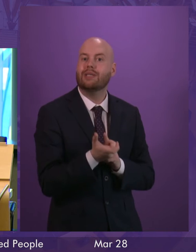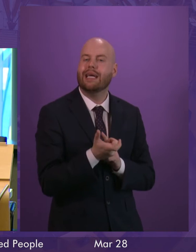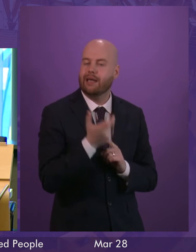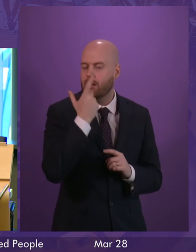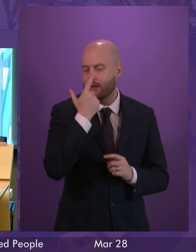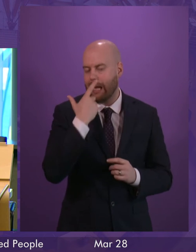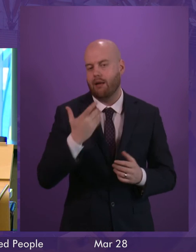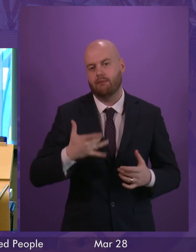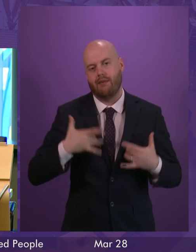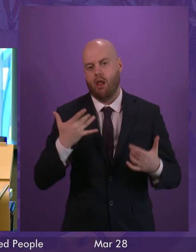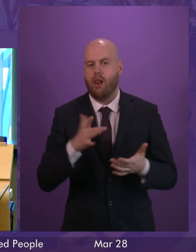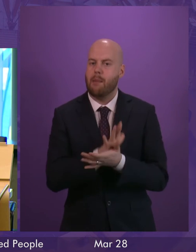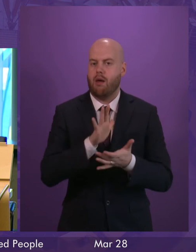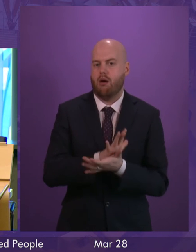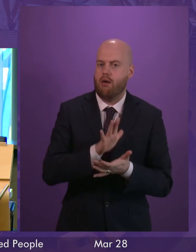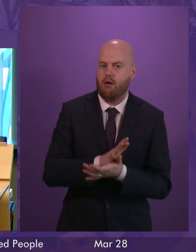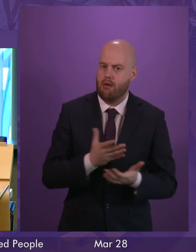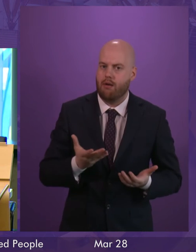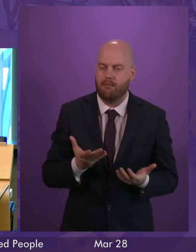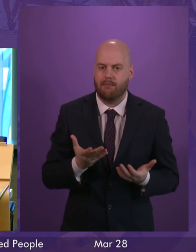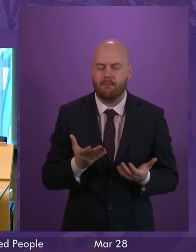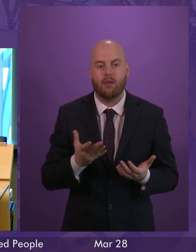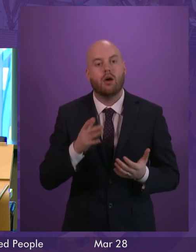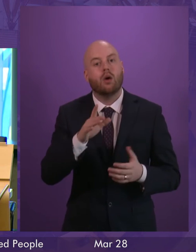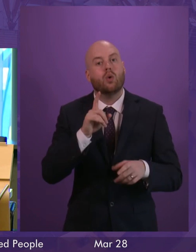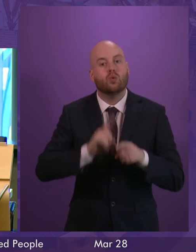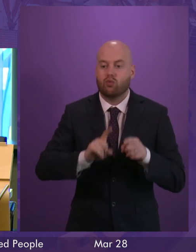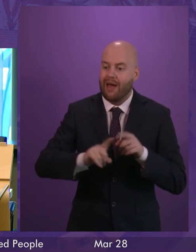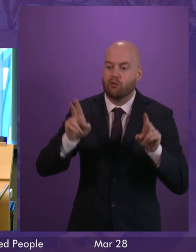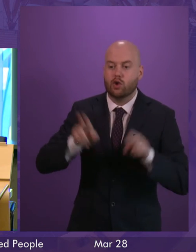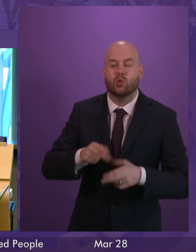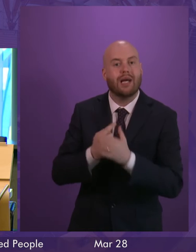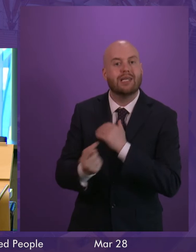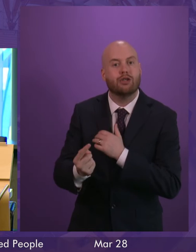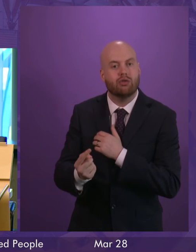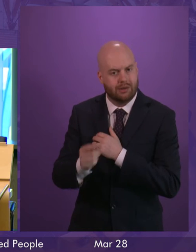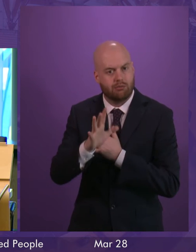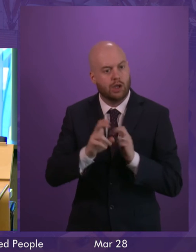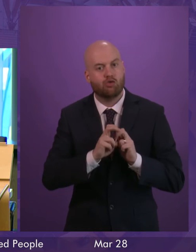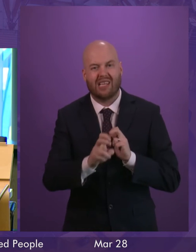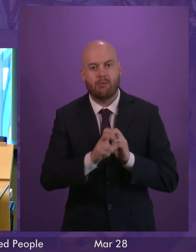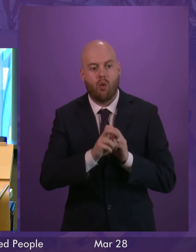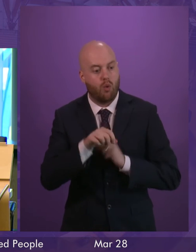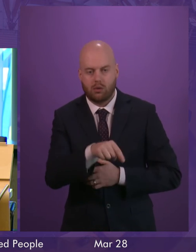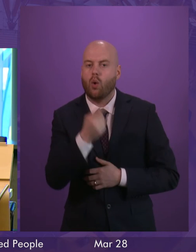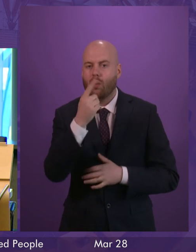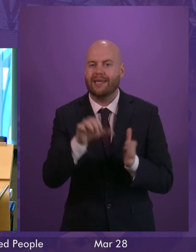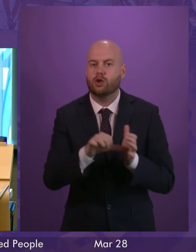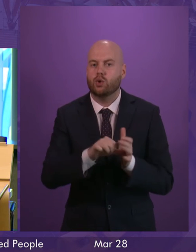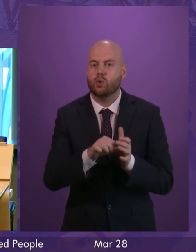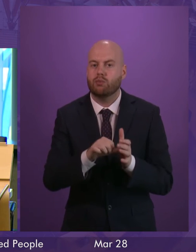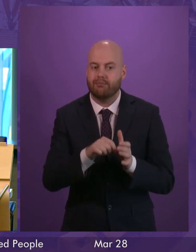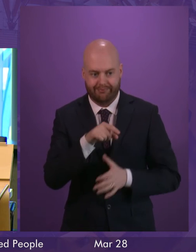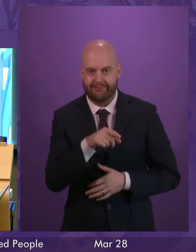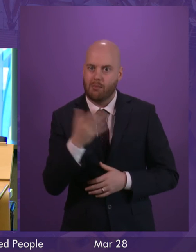The Connected Scotland report on tackling isolation highlighted how transport can, as just one example, be used to make it easier